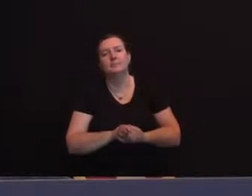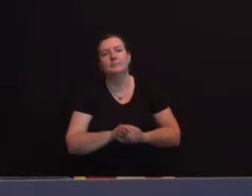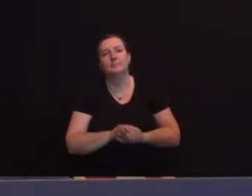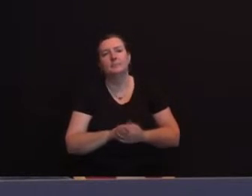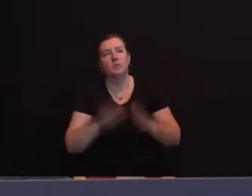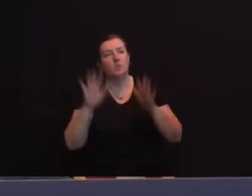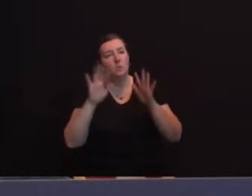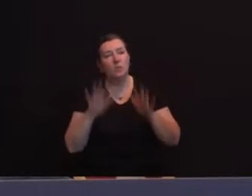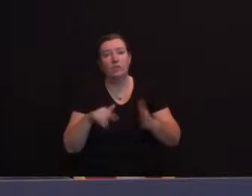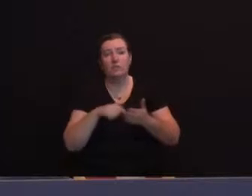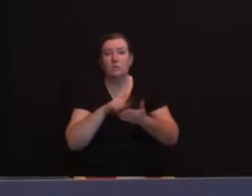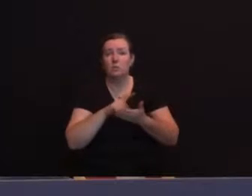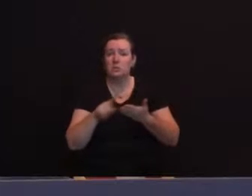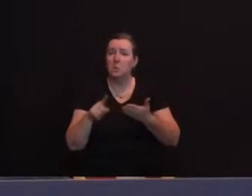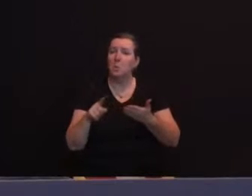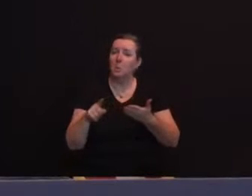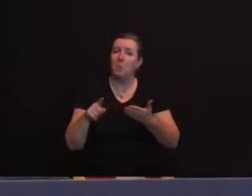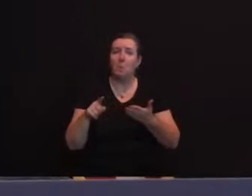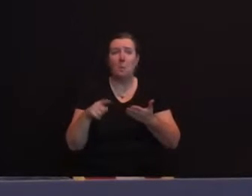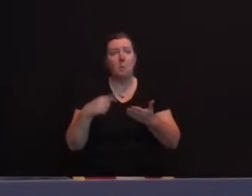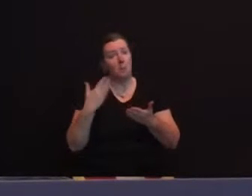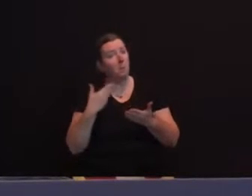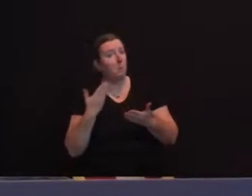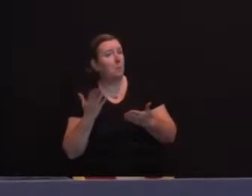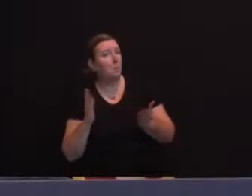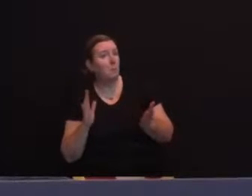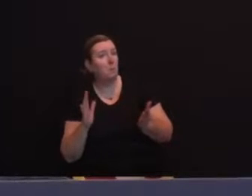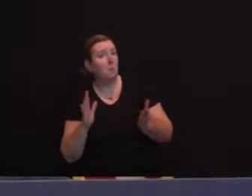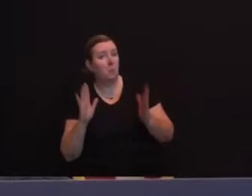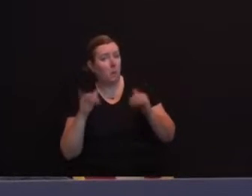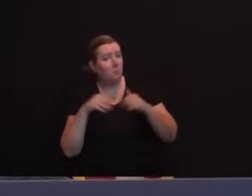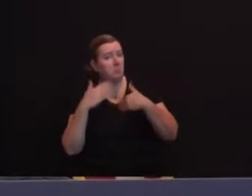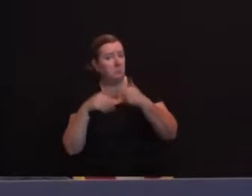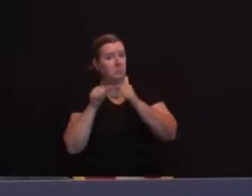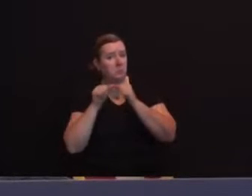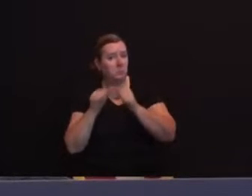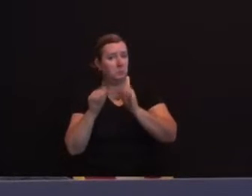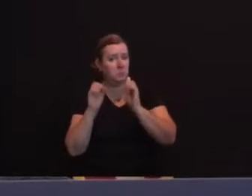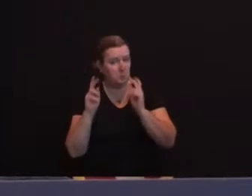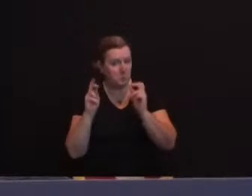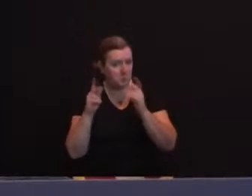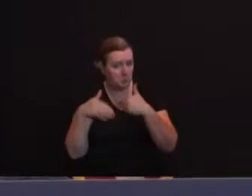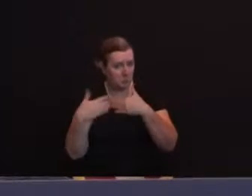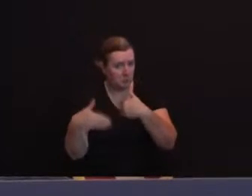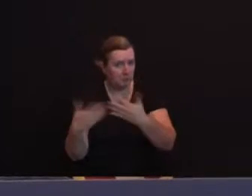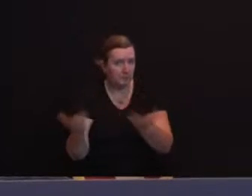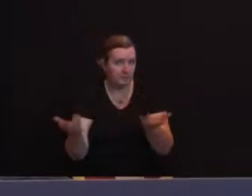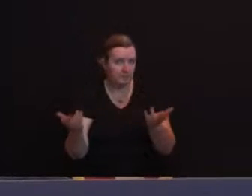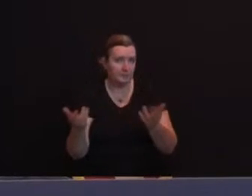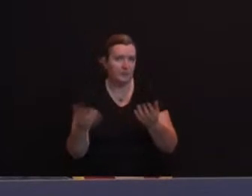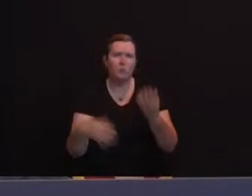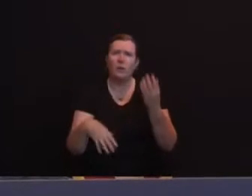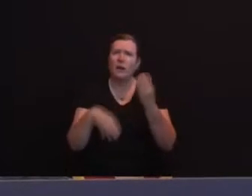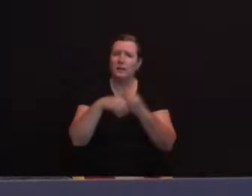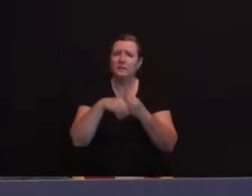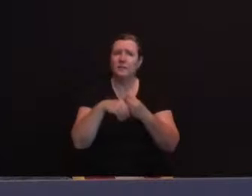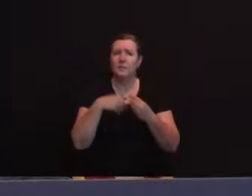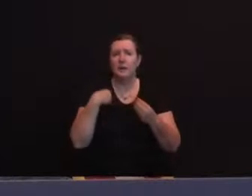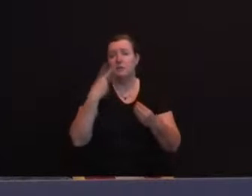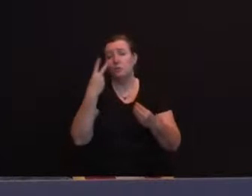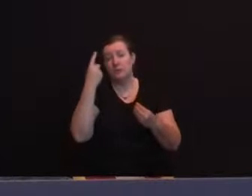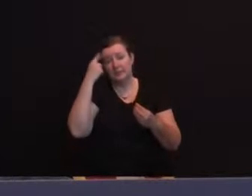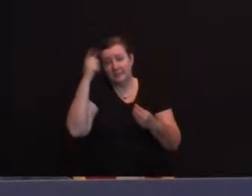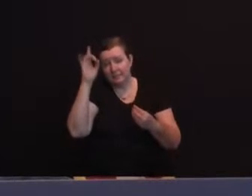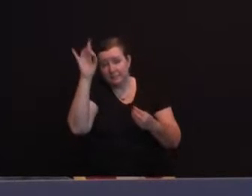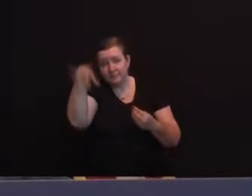look fairly mild, and we hope it continues that way. And if I can just add my 2 cents on Kabili